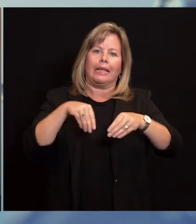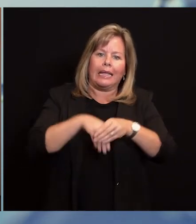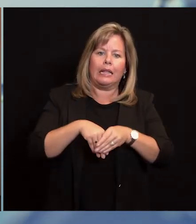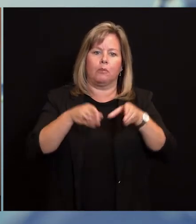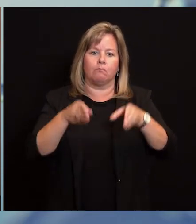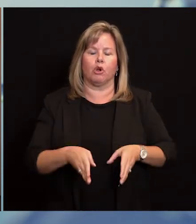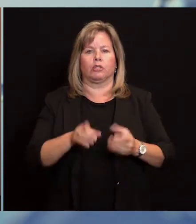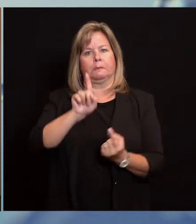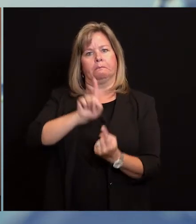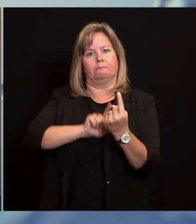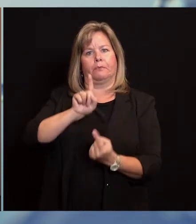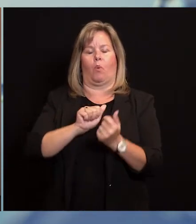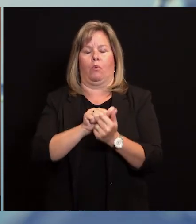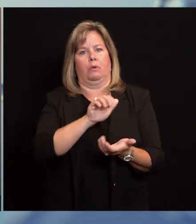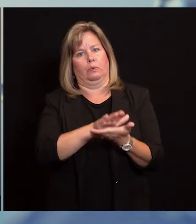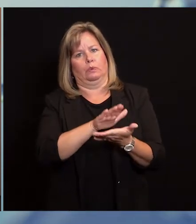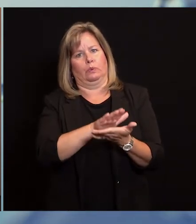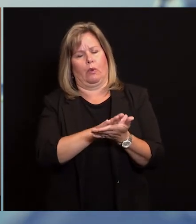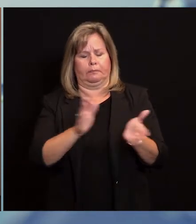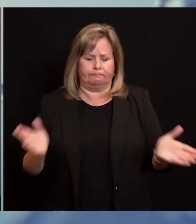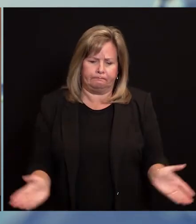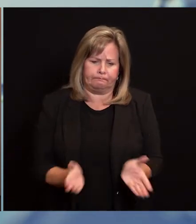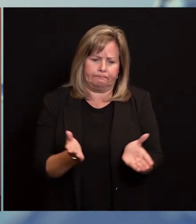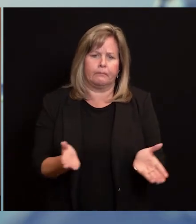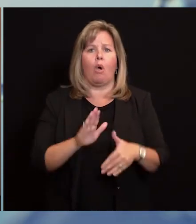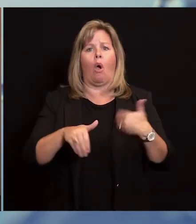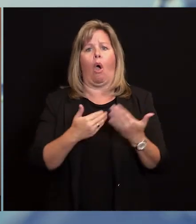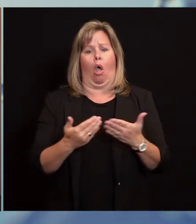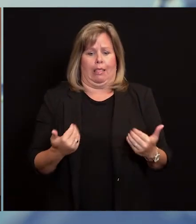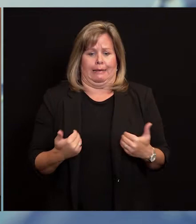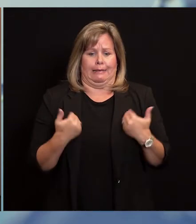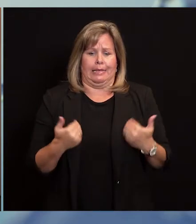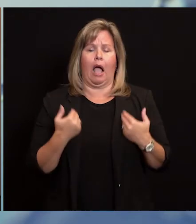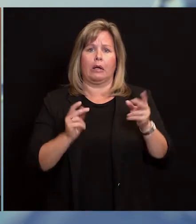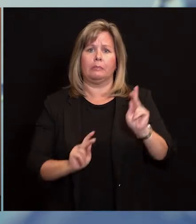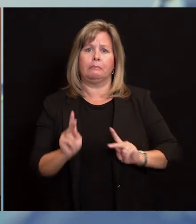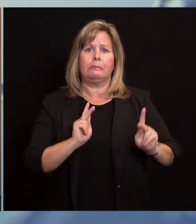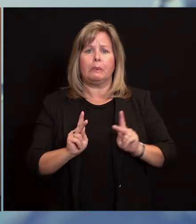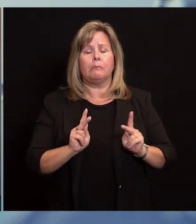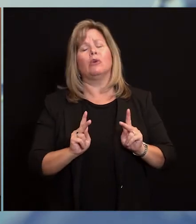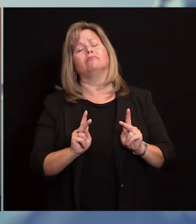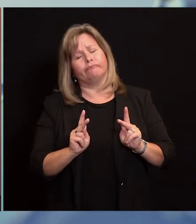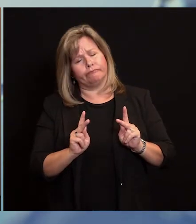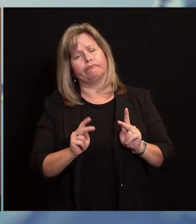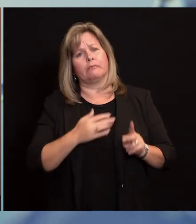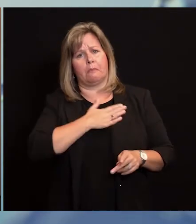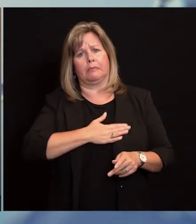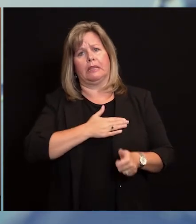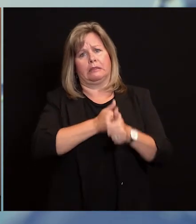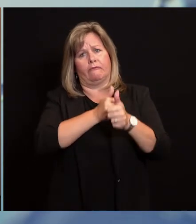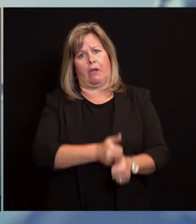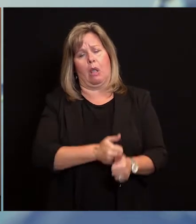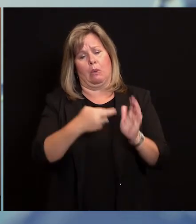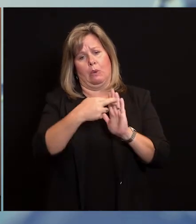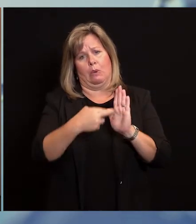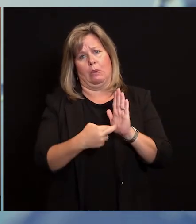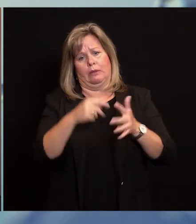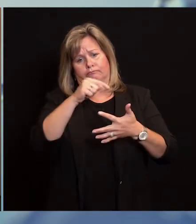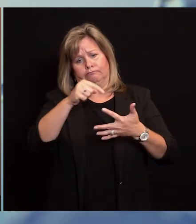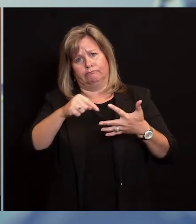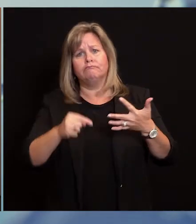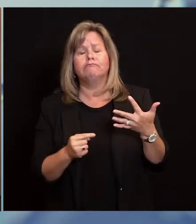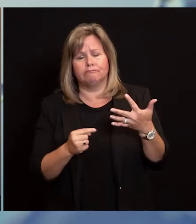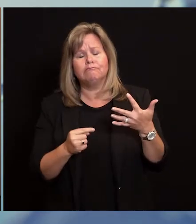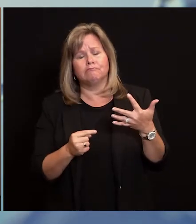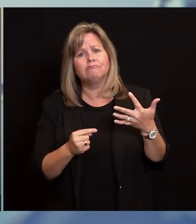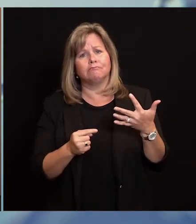communities. So just really want to encourage all of the young people out there to please follow that guidance, and all of us to please think